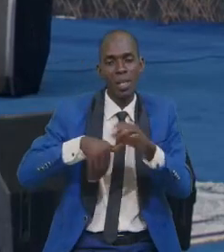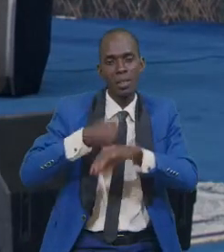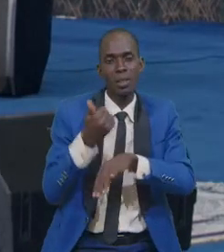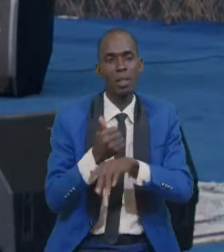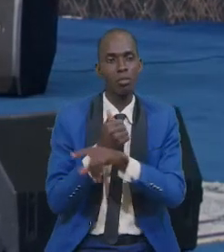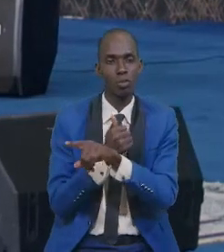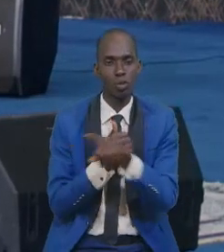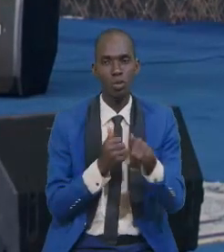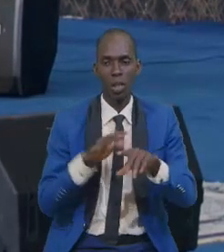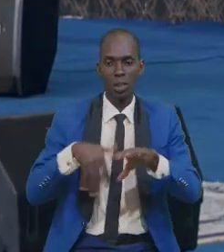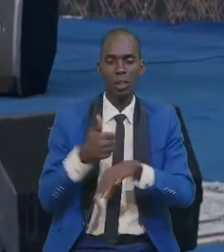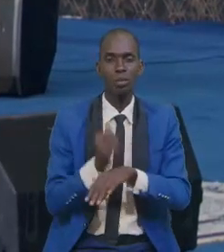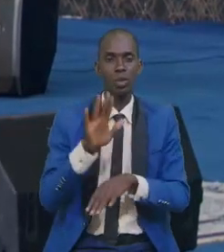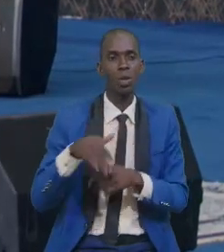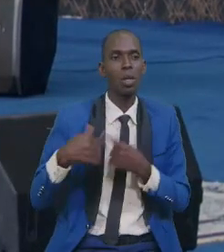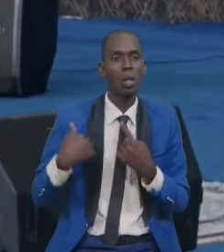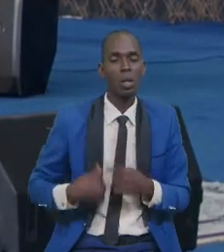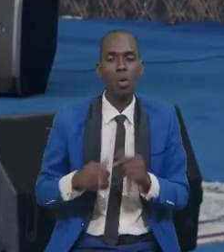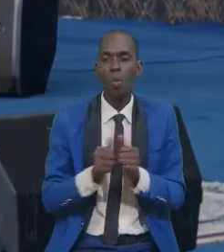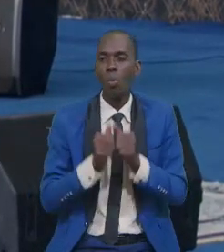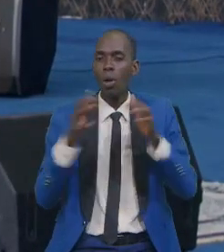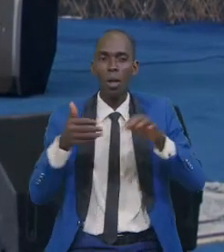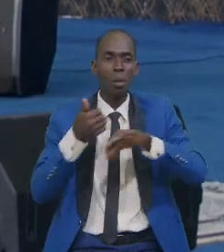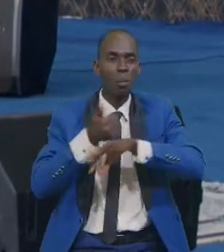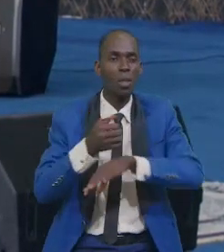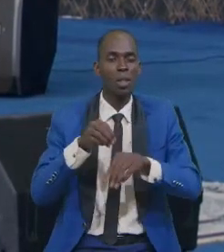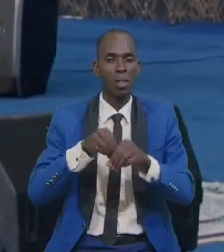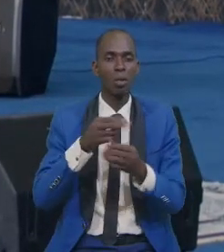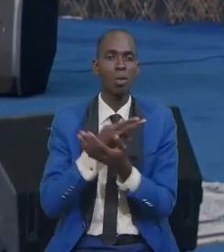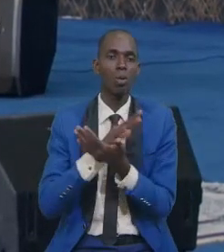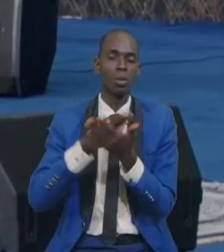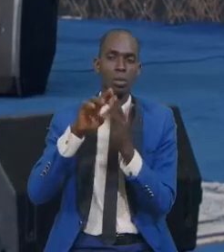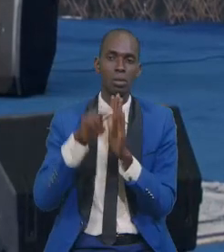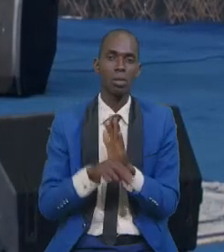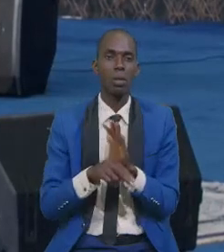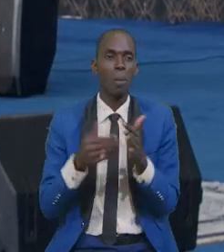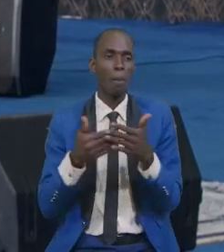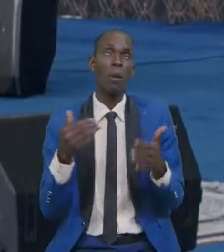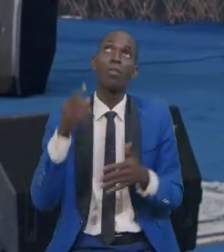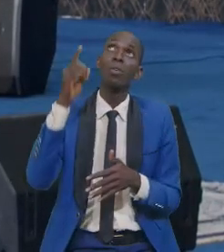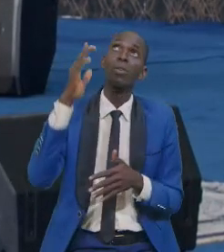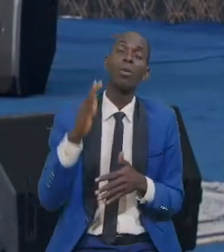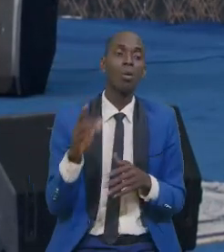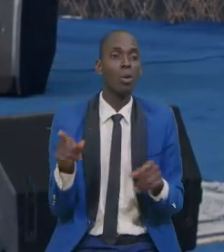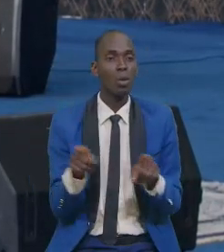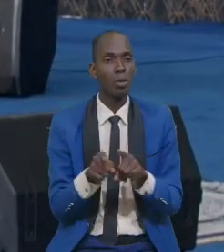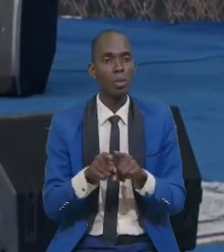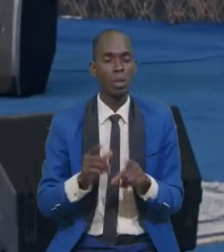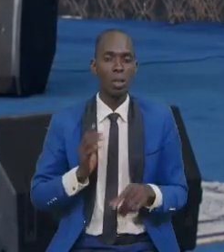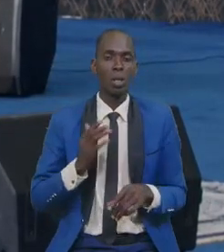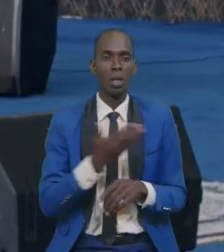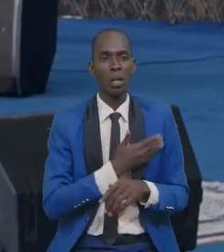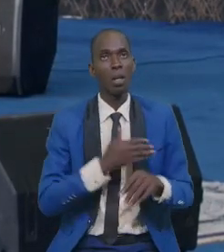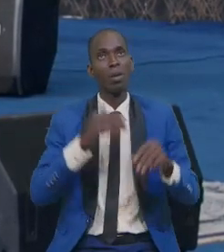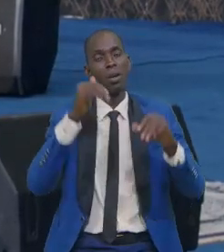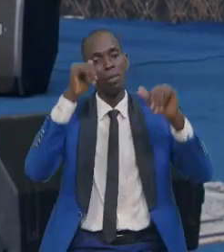establish your hearts unblameable in holiness before God, even our Father,